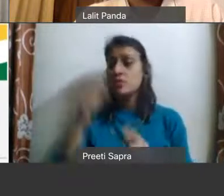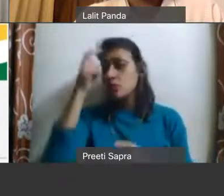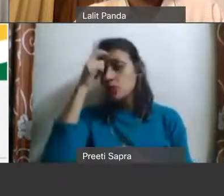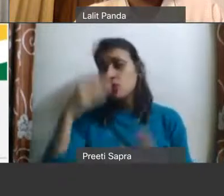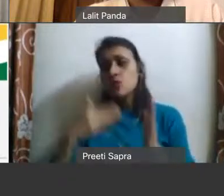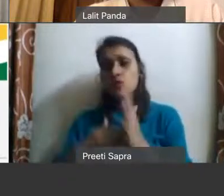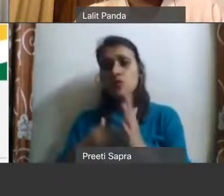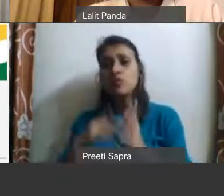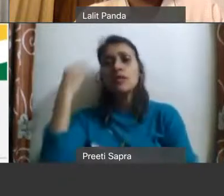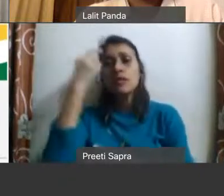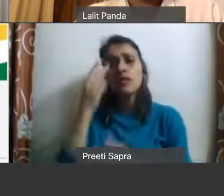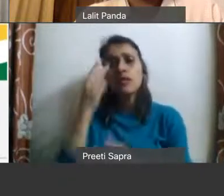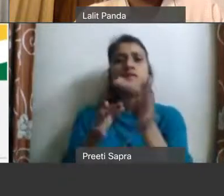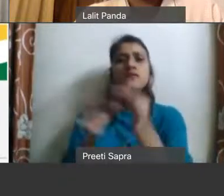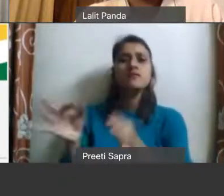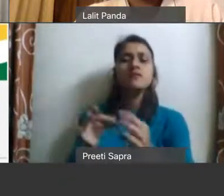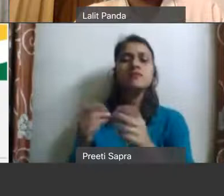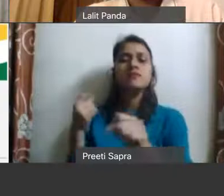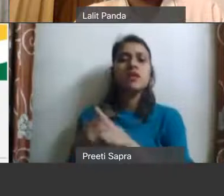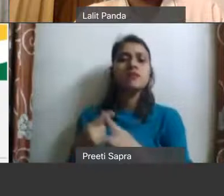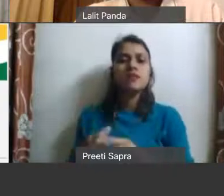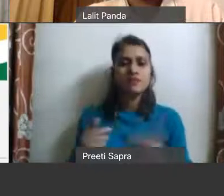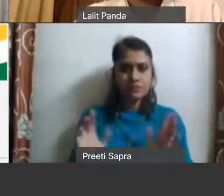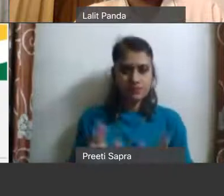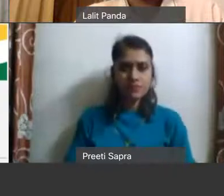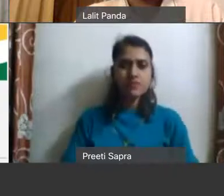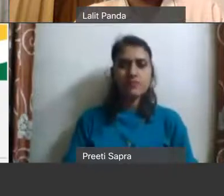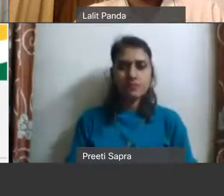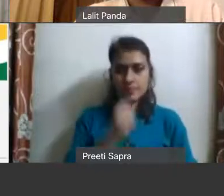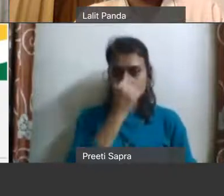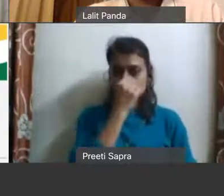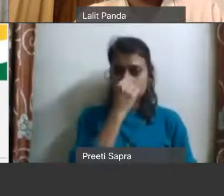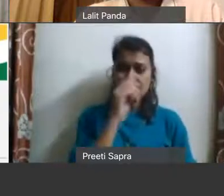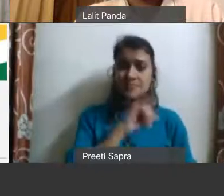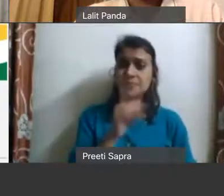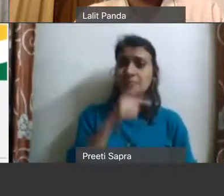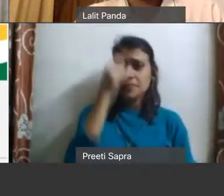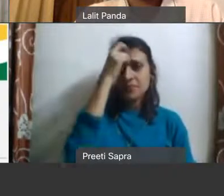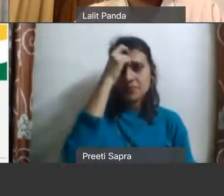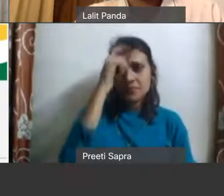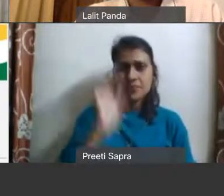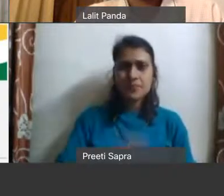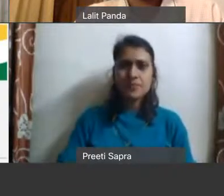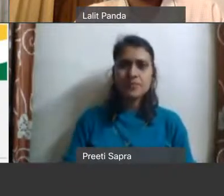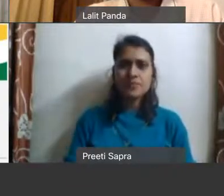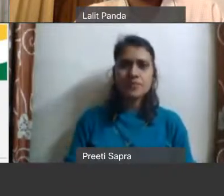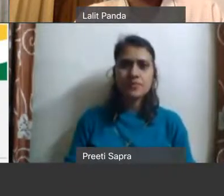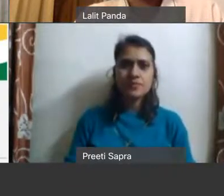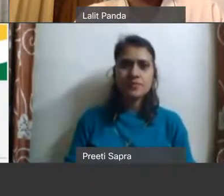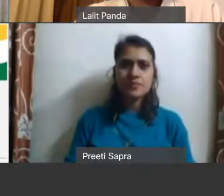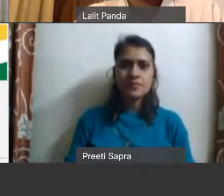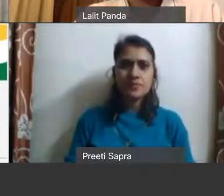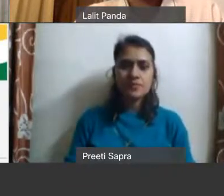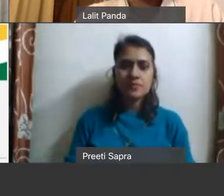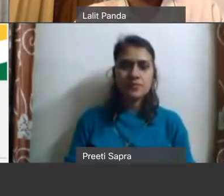was overruled in Navdej. The problem is whether when you say